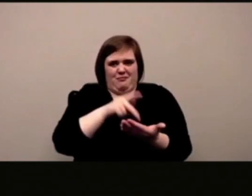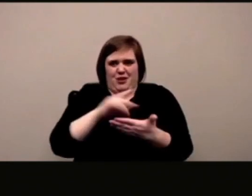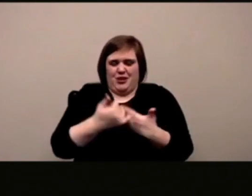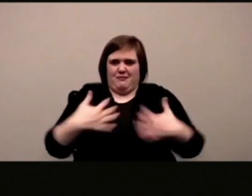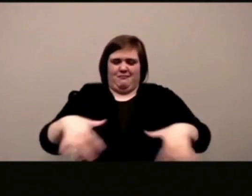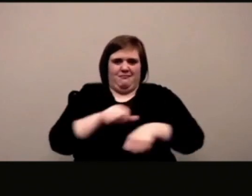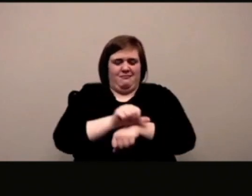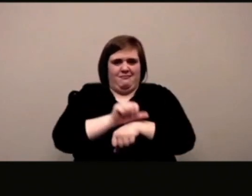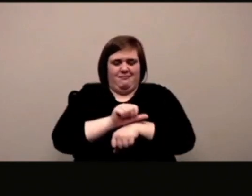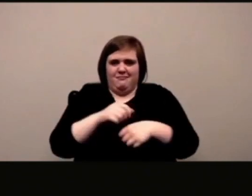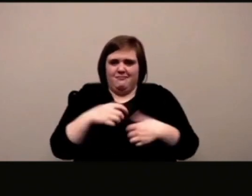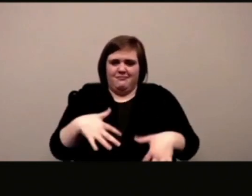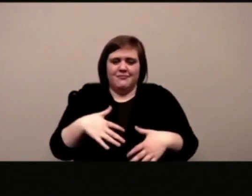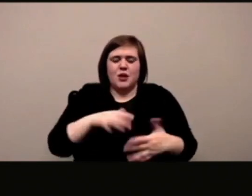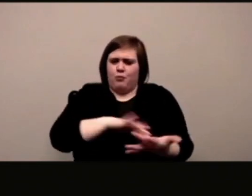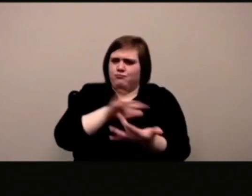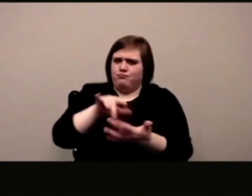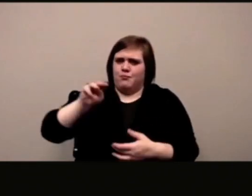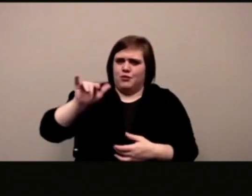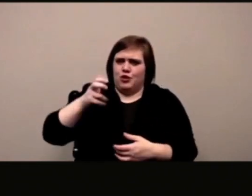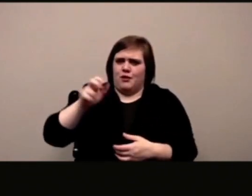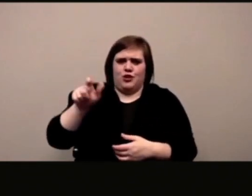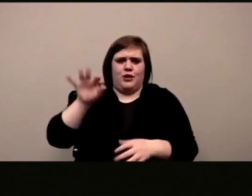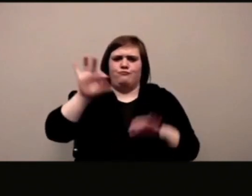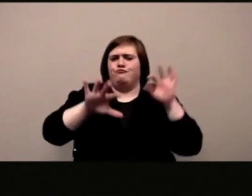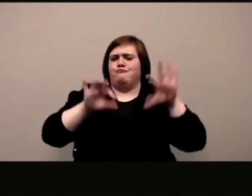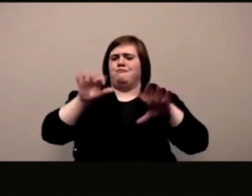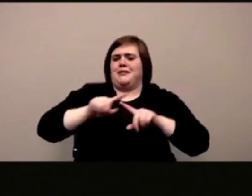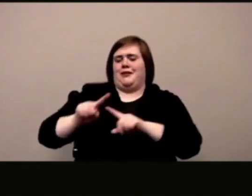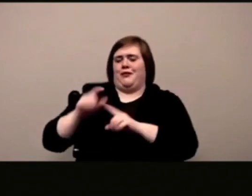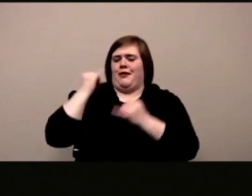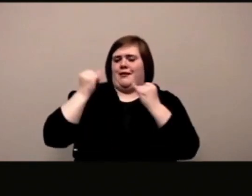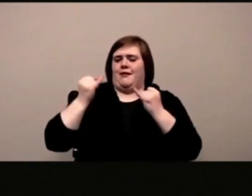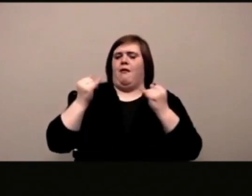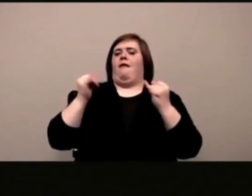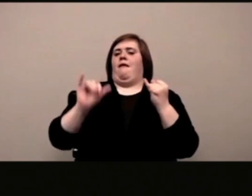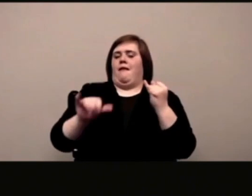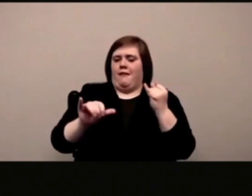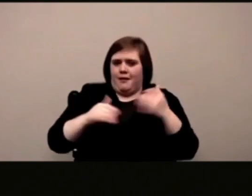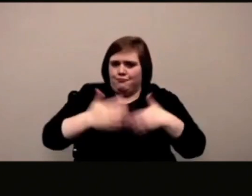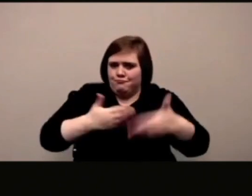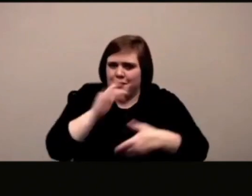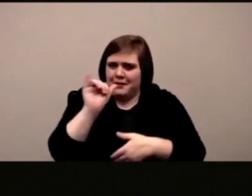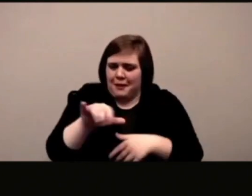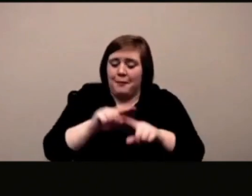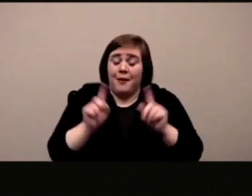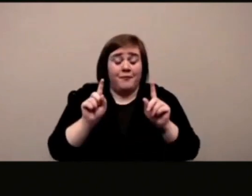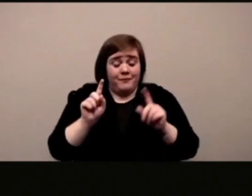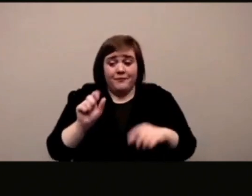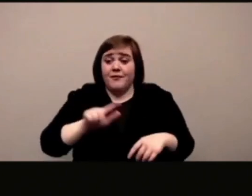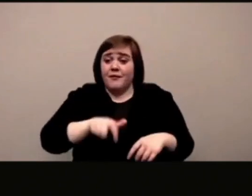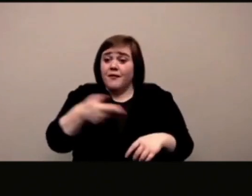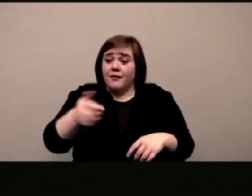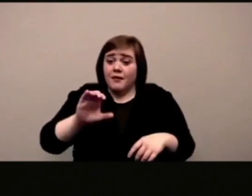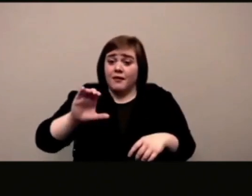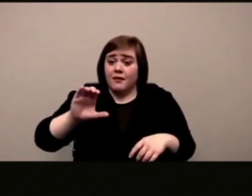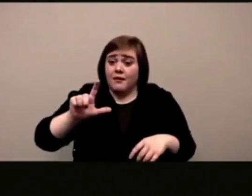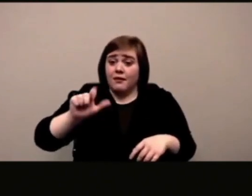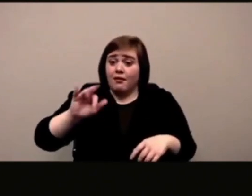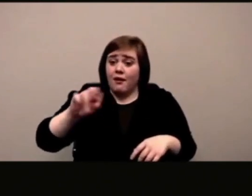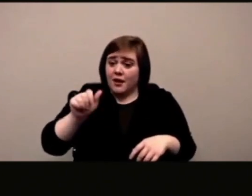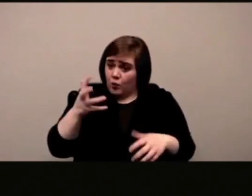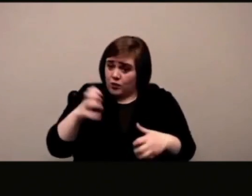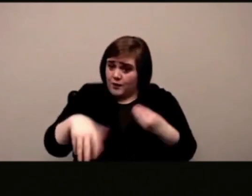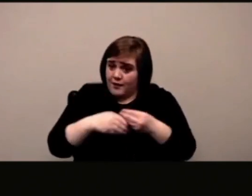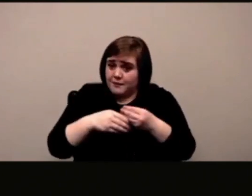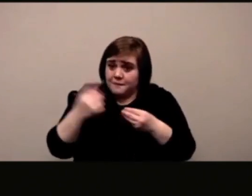y'all reach out to Michelle. She probably can give you a lot of good ideas as far as going forward with that. But yeah, Claudia, do you want to add some more? I